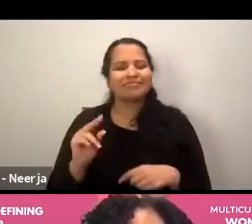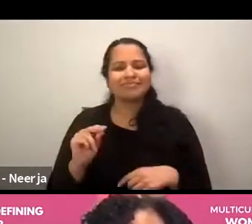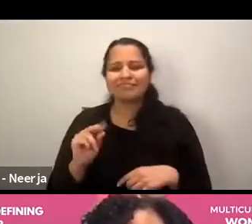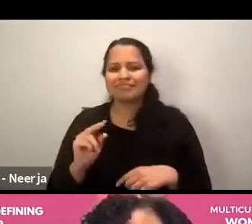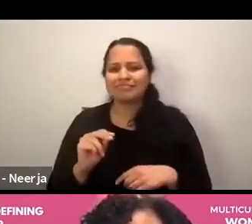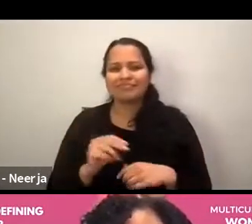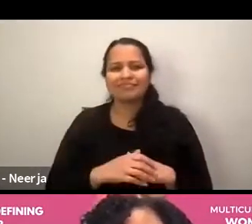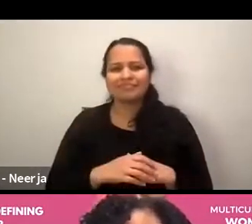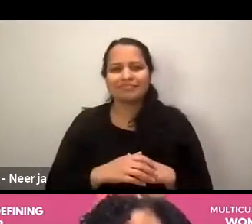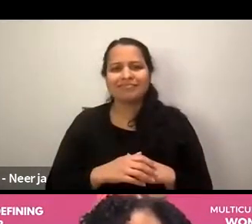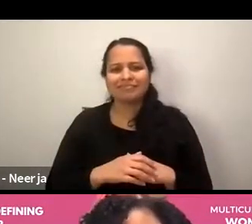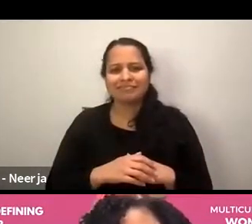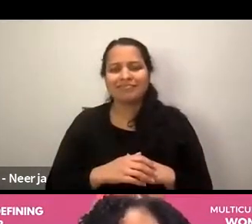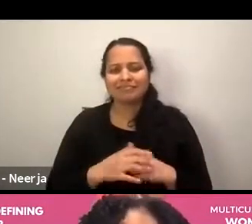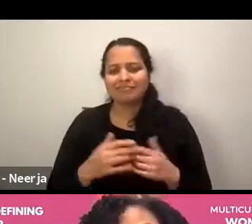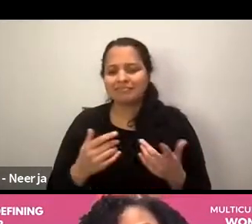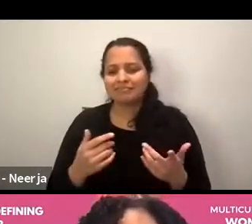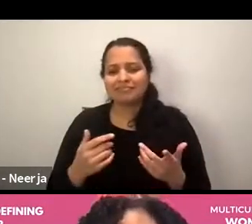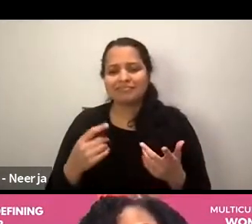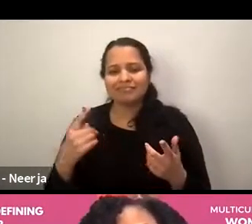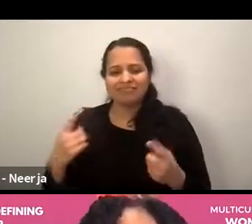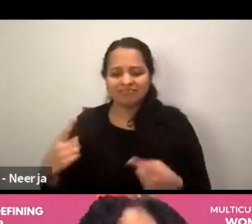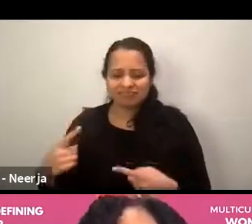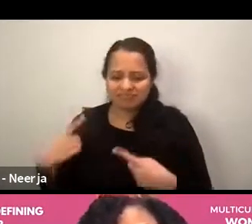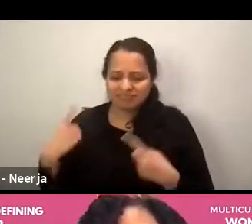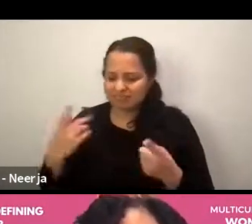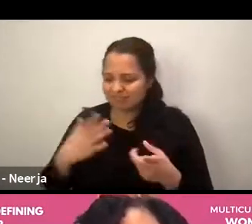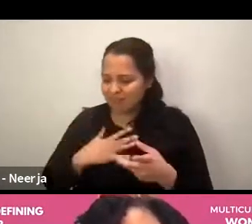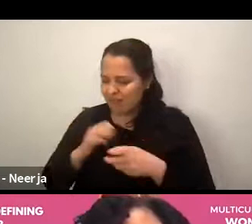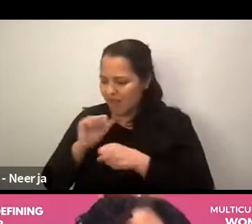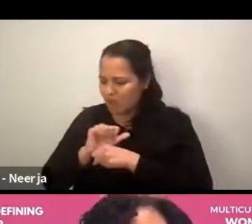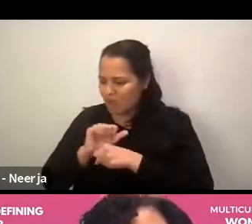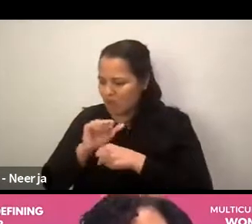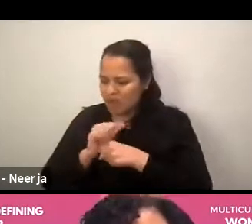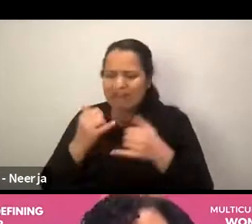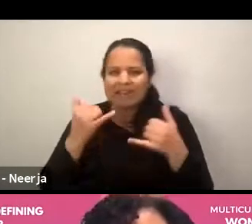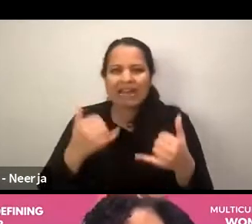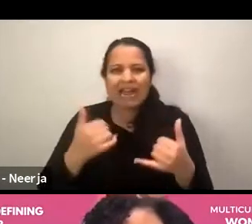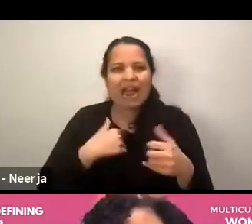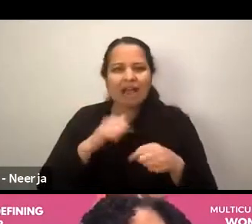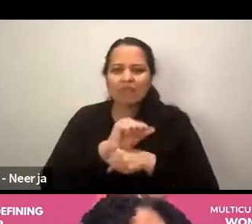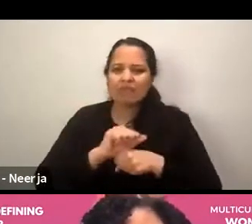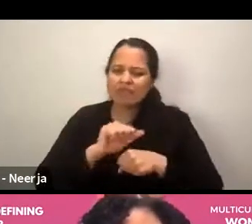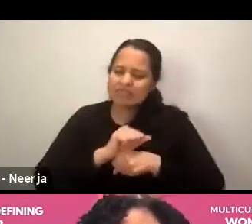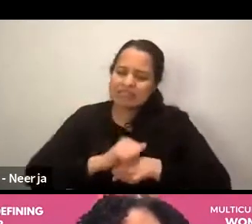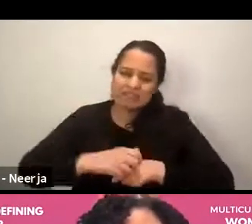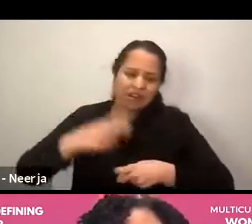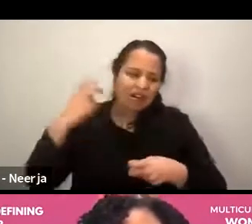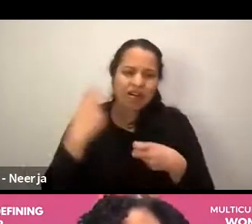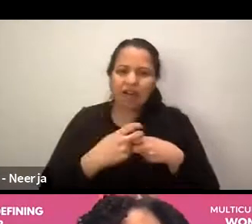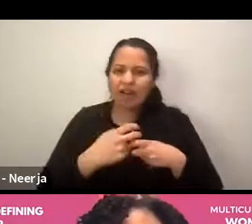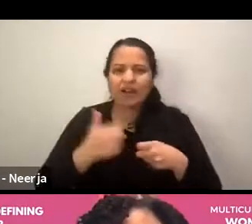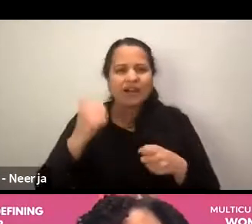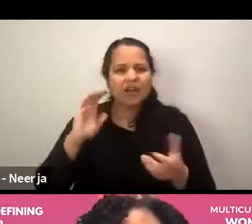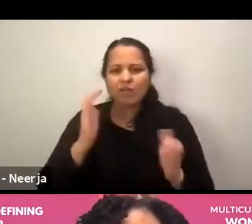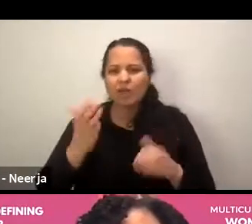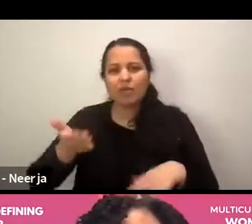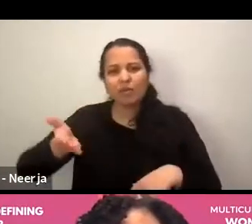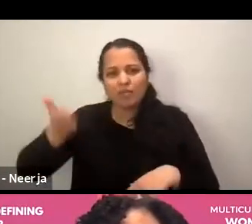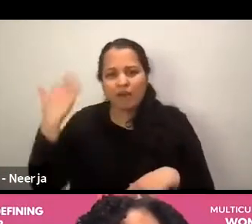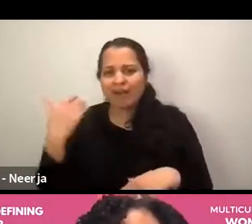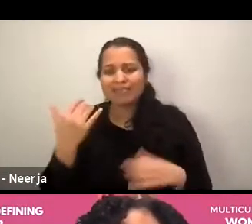the time where I have worked the hardest, because we know that people's lives are at stake. We know that people